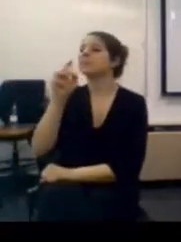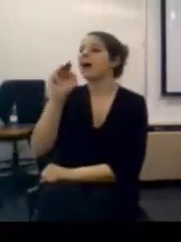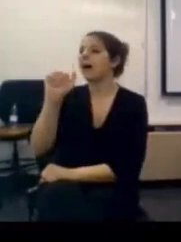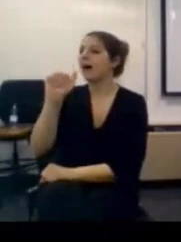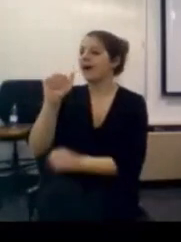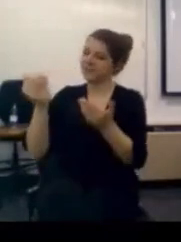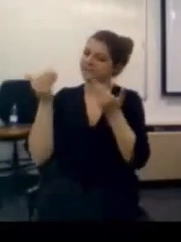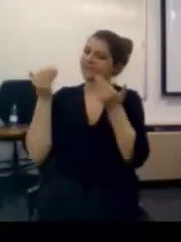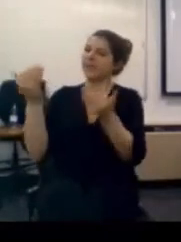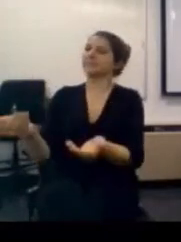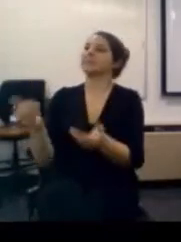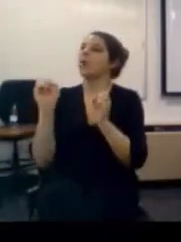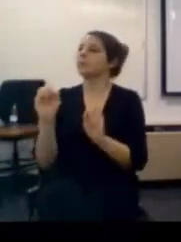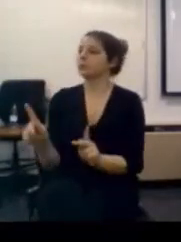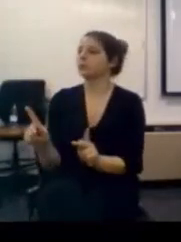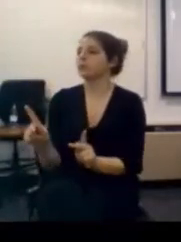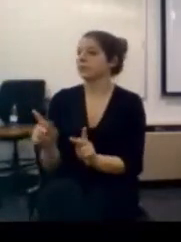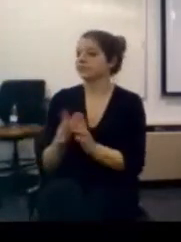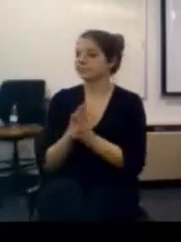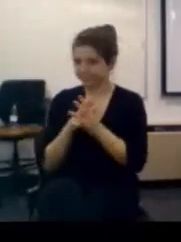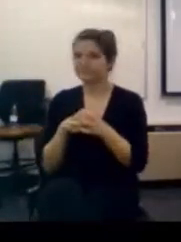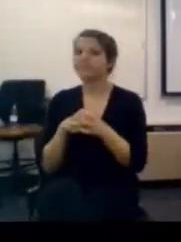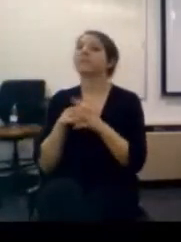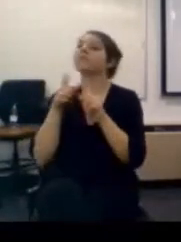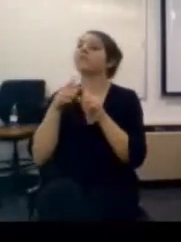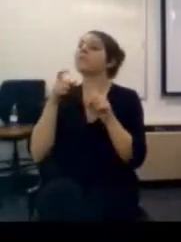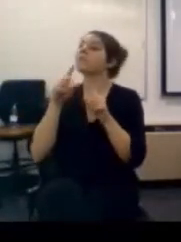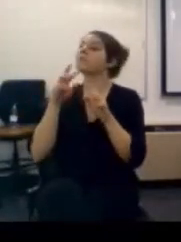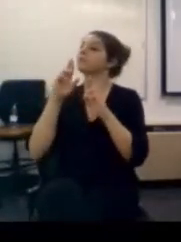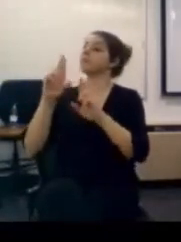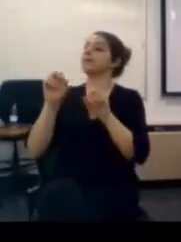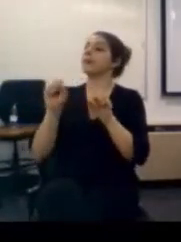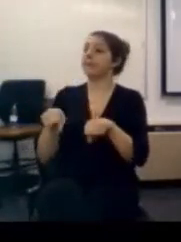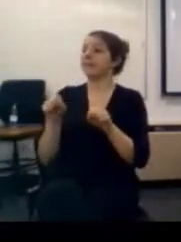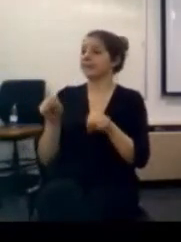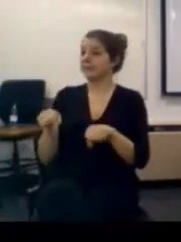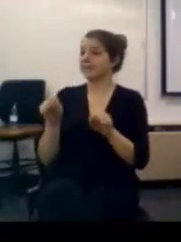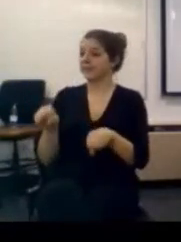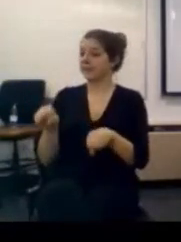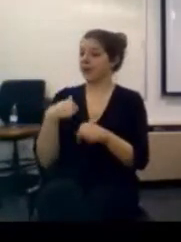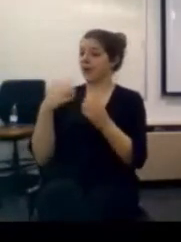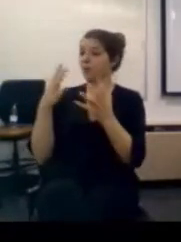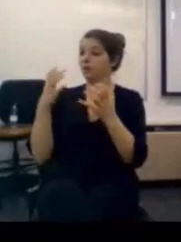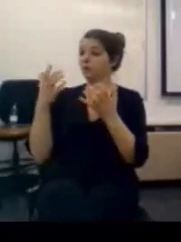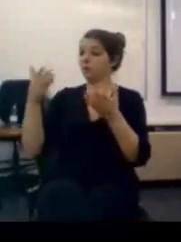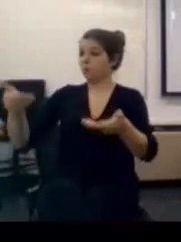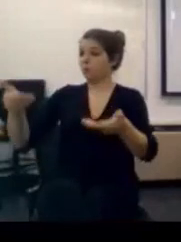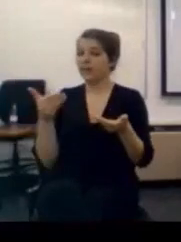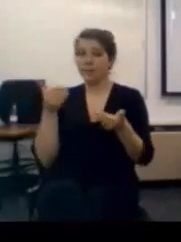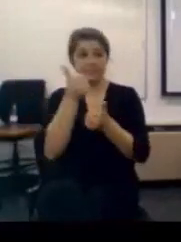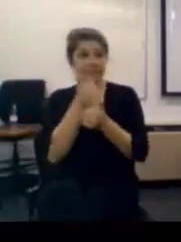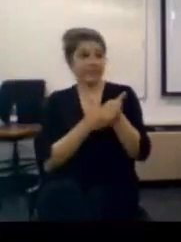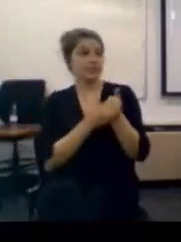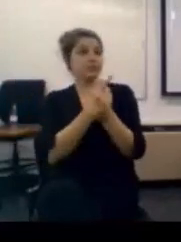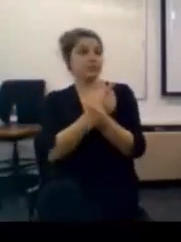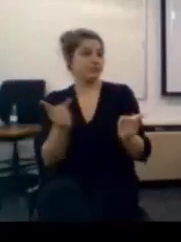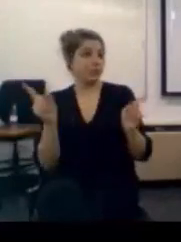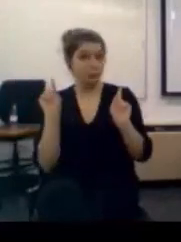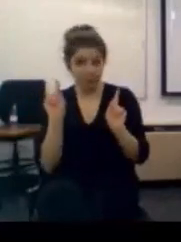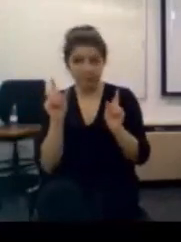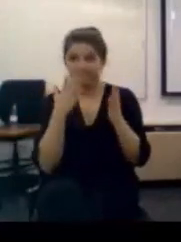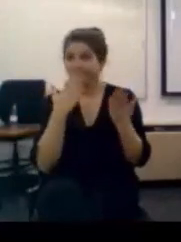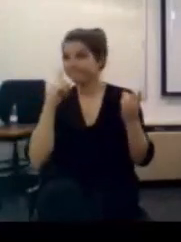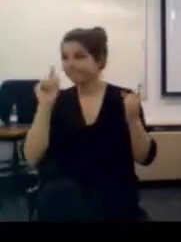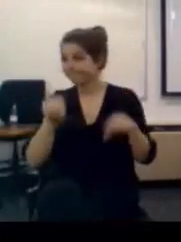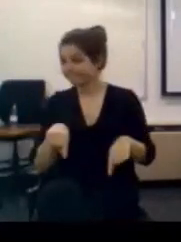by fighting stigmas and advancing opportunities. On behalf of Respectability, I'd like to